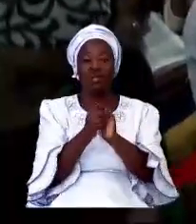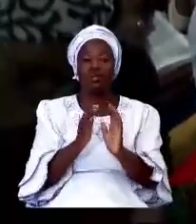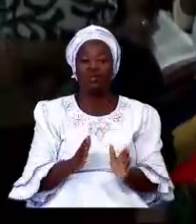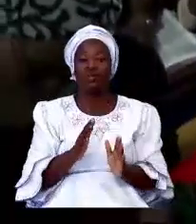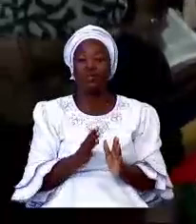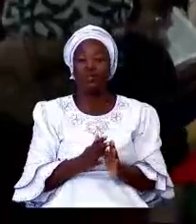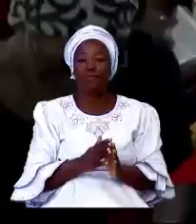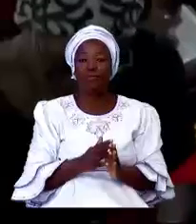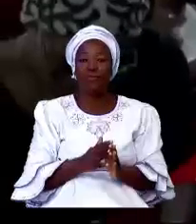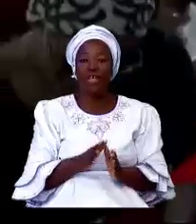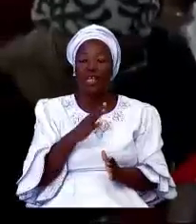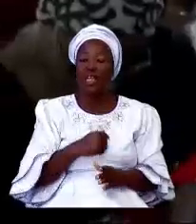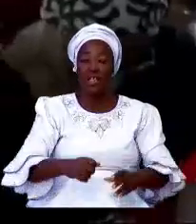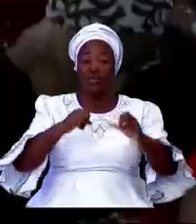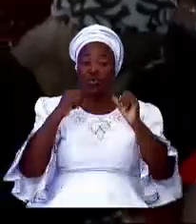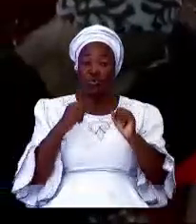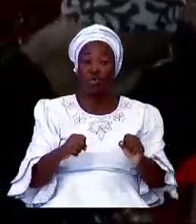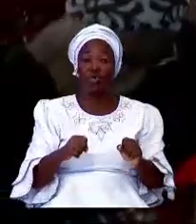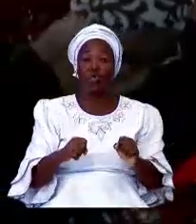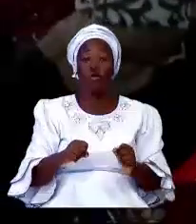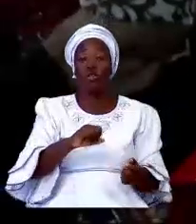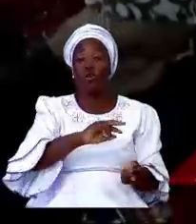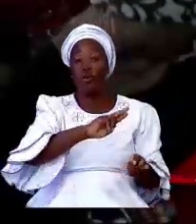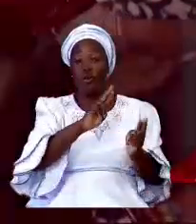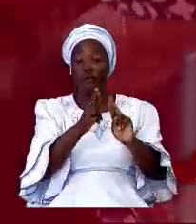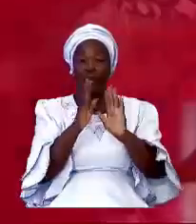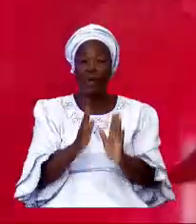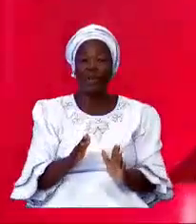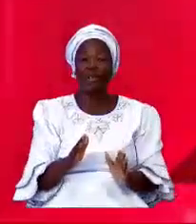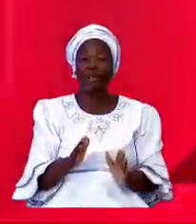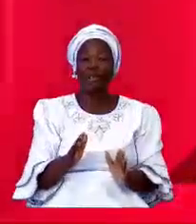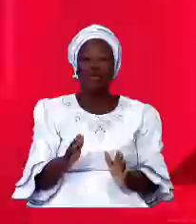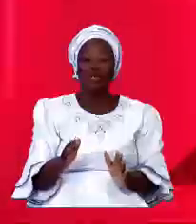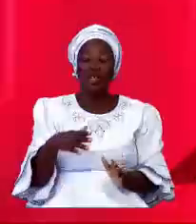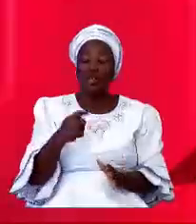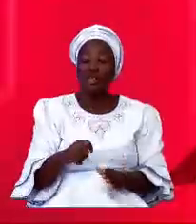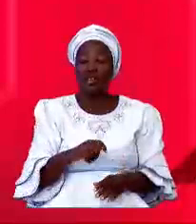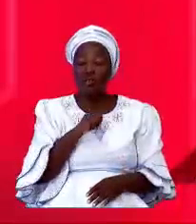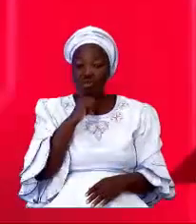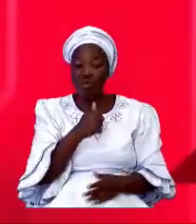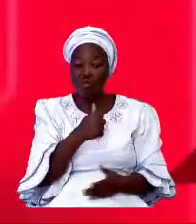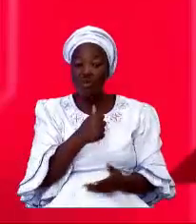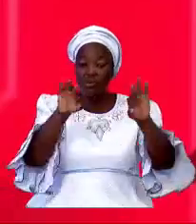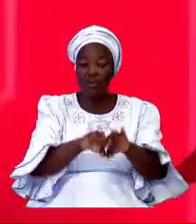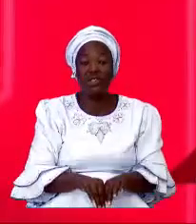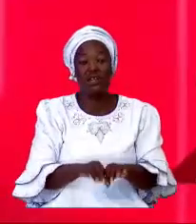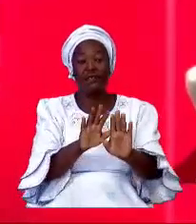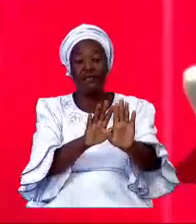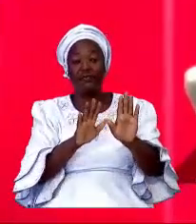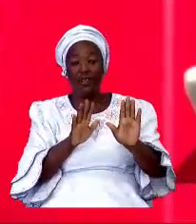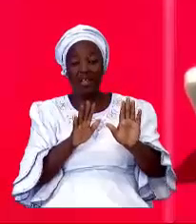a dynamic reformer. That's Elijah. A dynamic reformer.